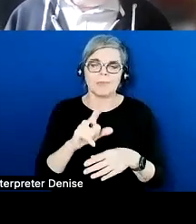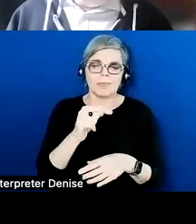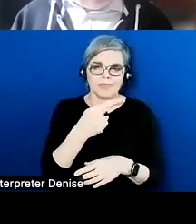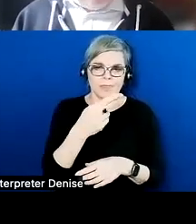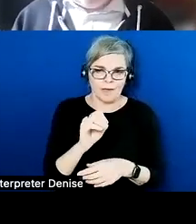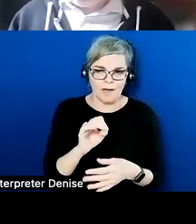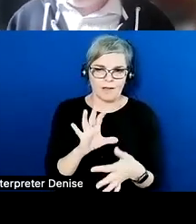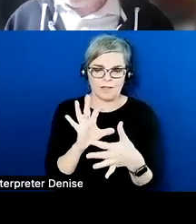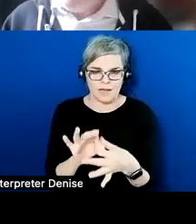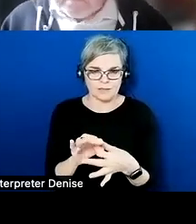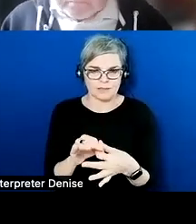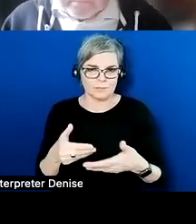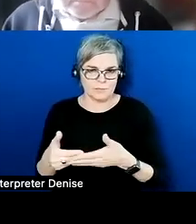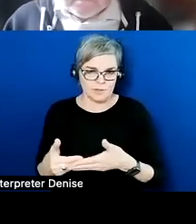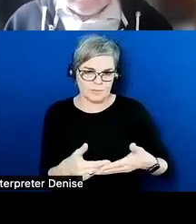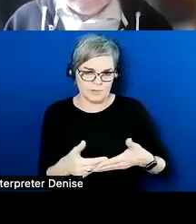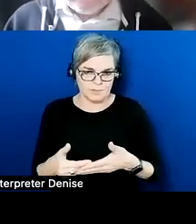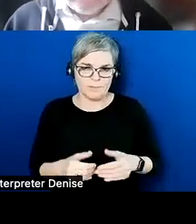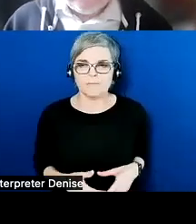See it?